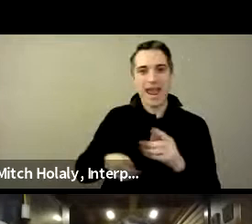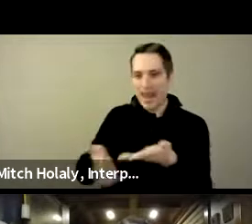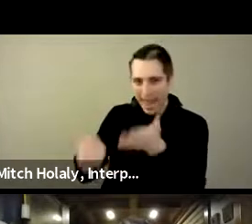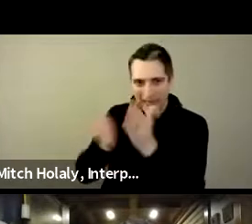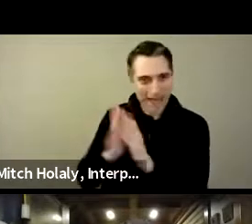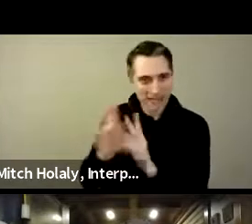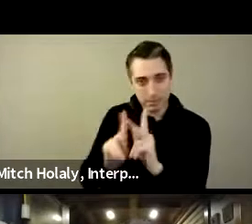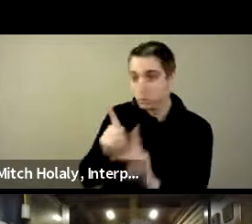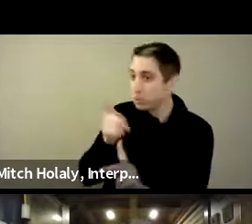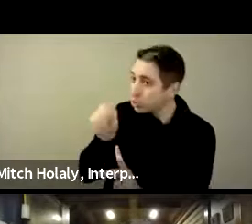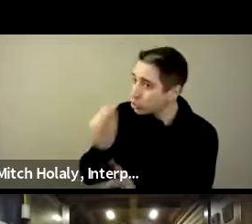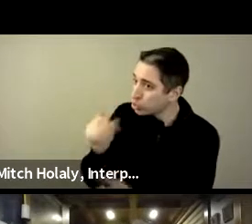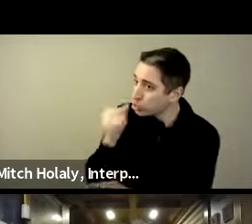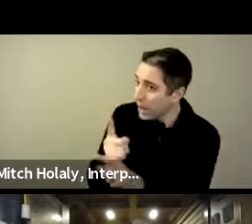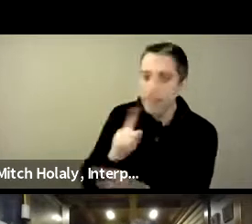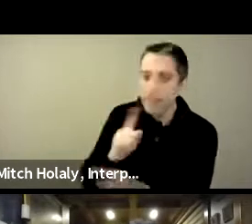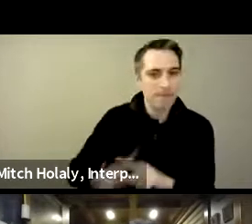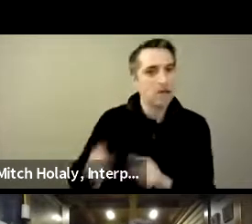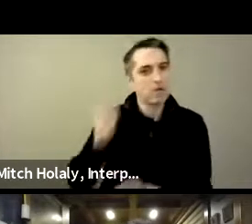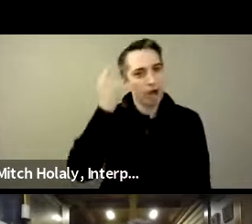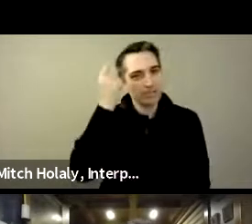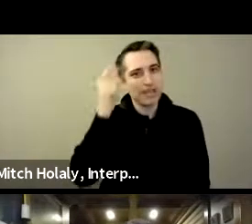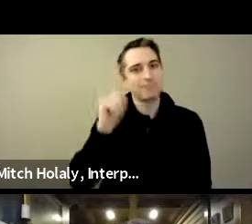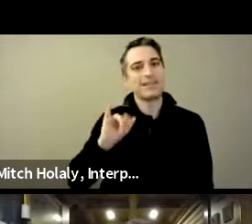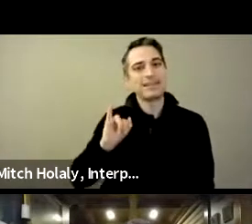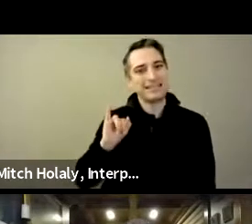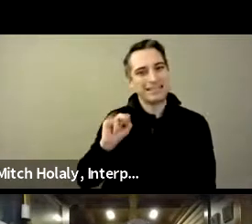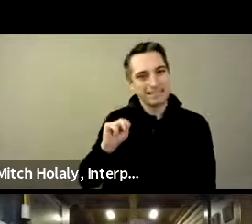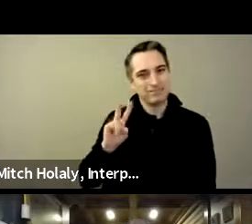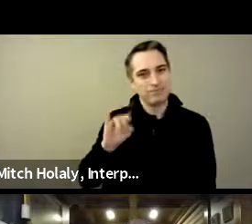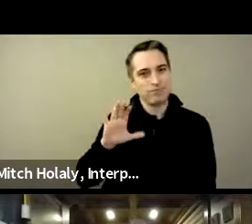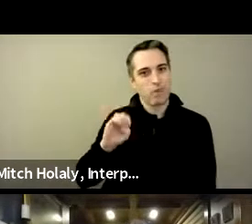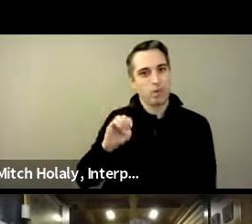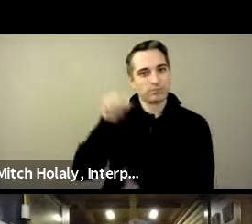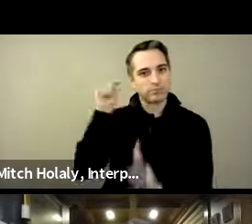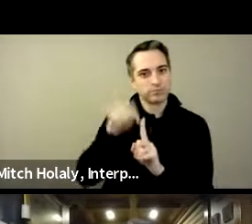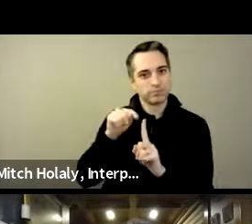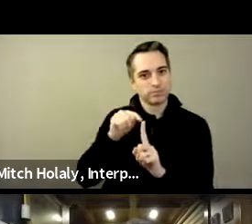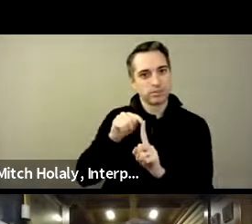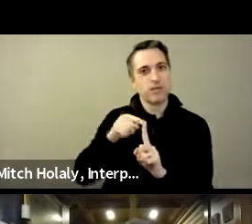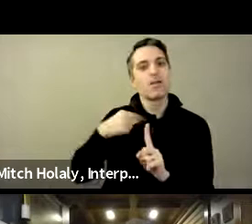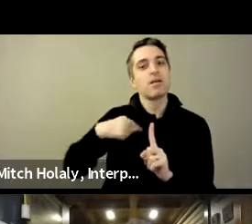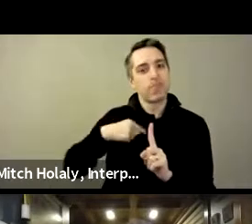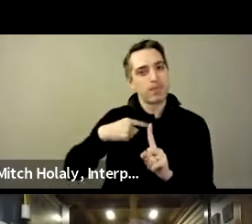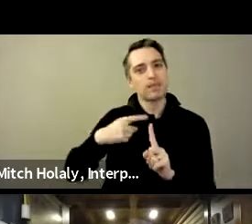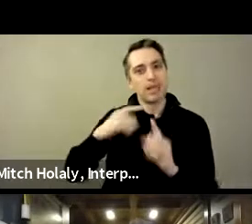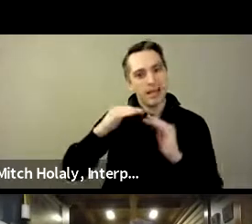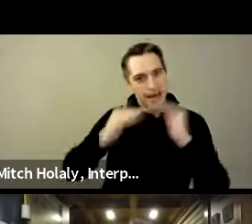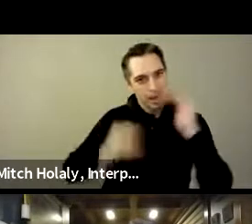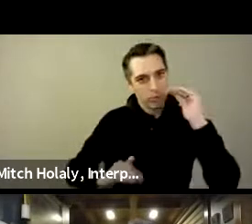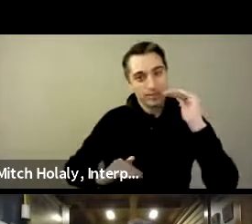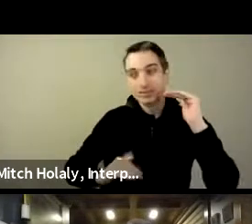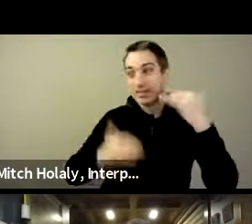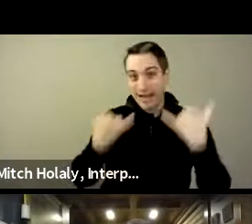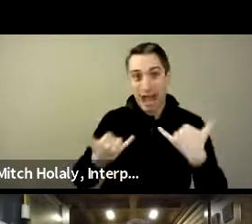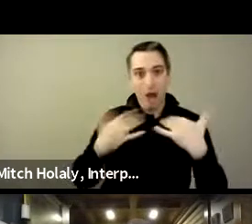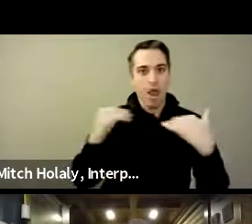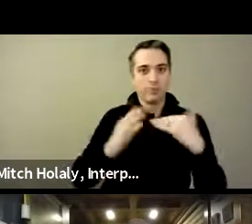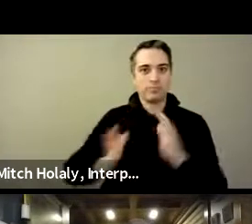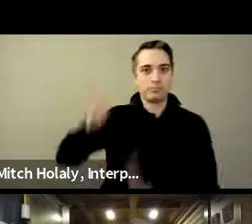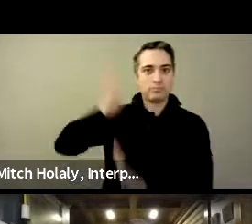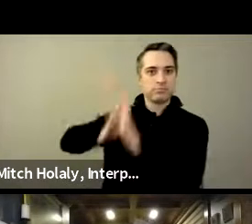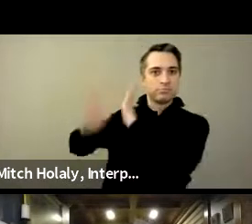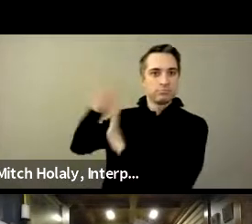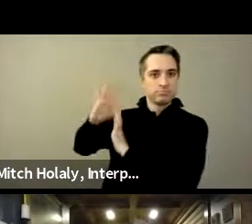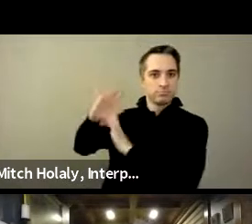remind them that these are invoices, their bills due for service and for inequities of the past. And whenever I'm talking with the commission members